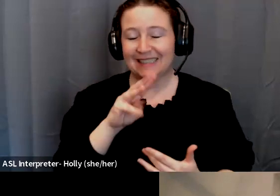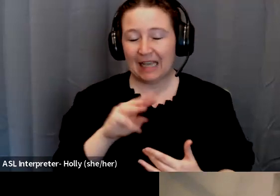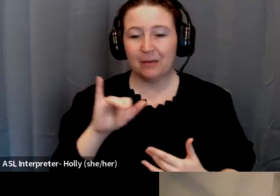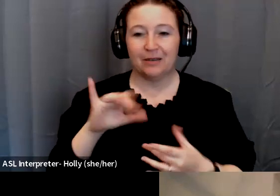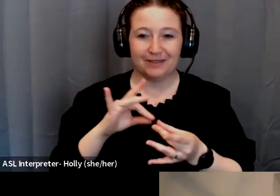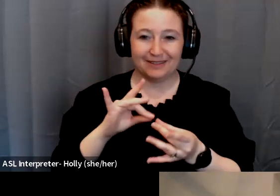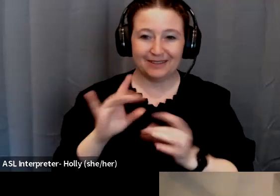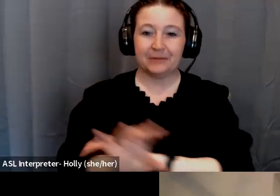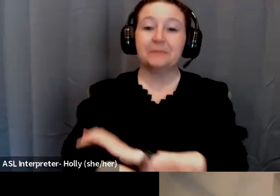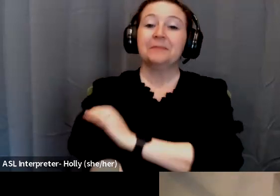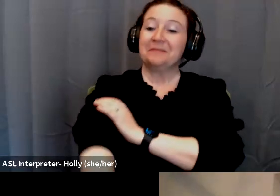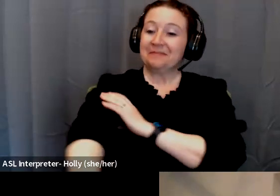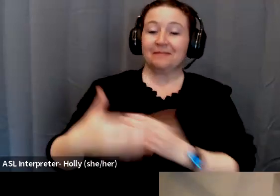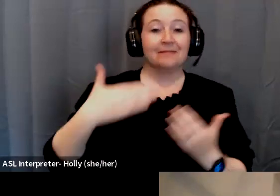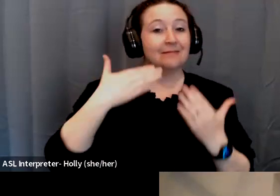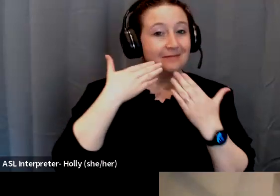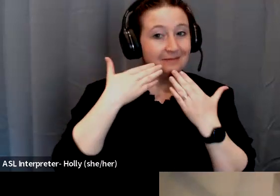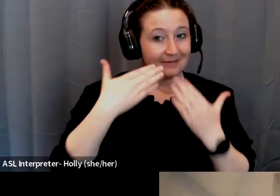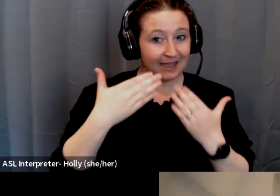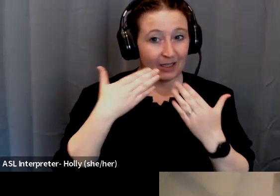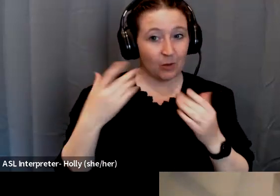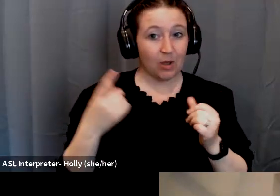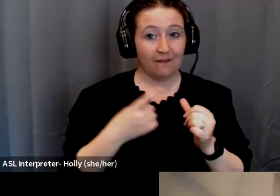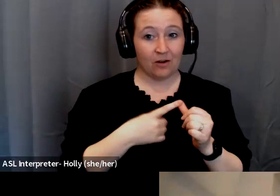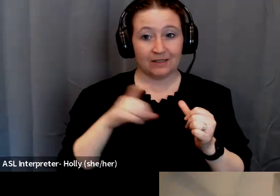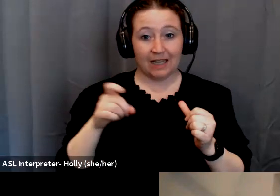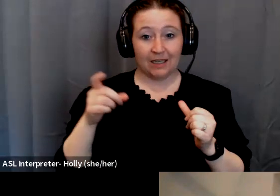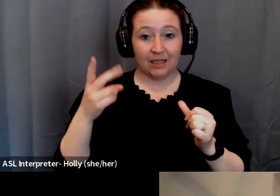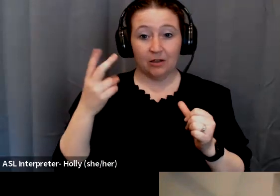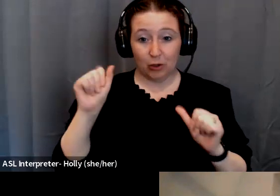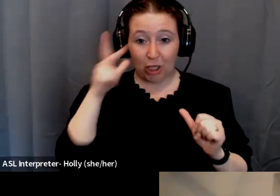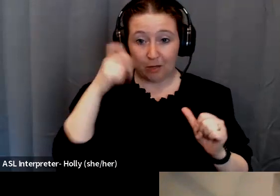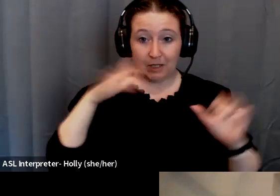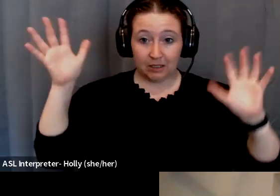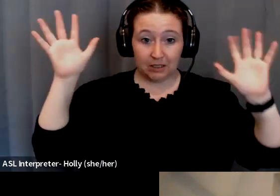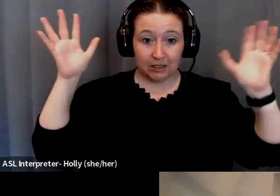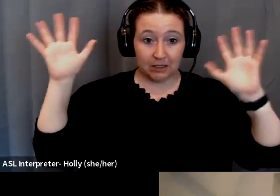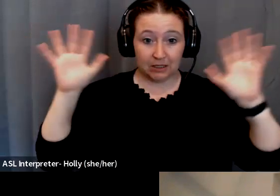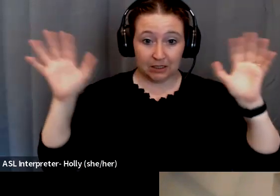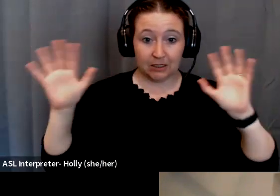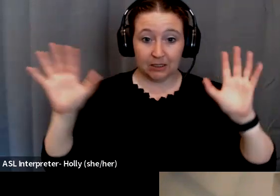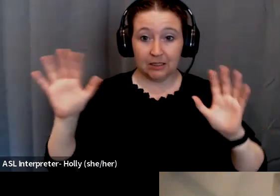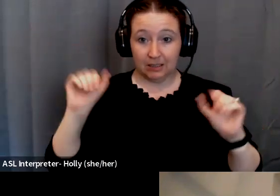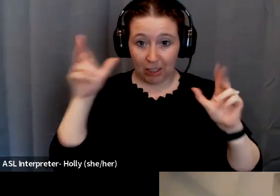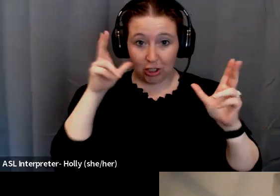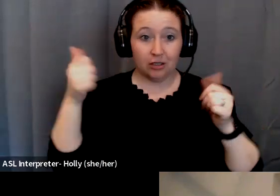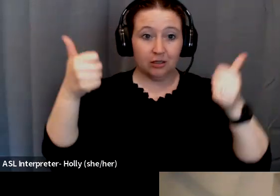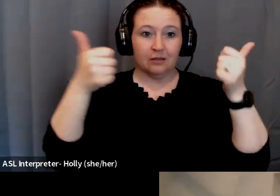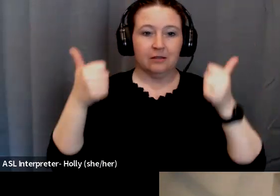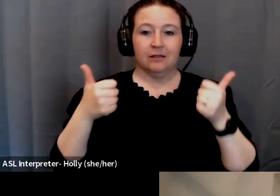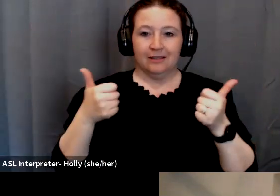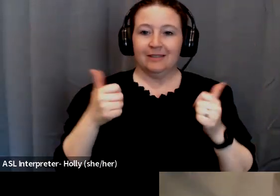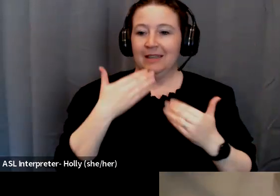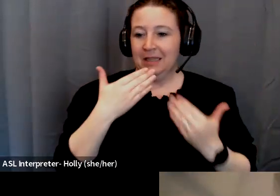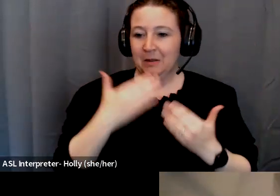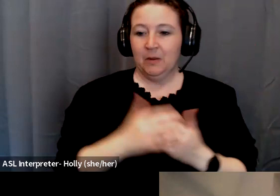Well, thank you. First of all, I need waved hands if you can hear me. Can people hear me? Great. Thank